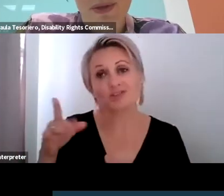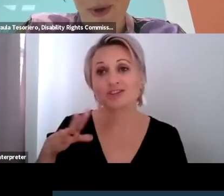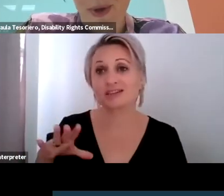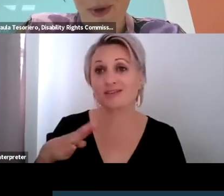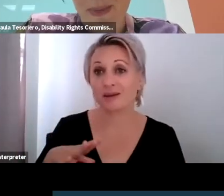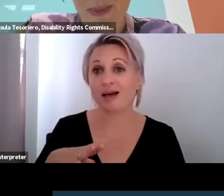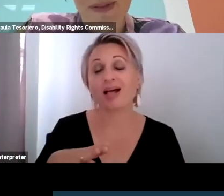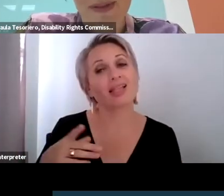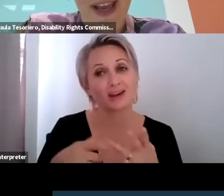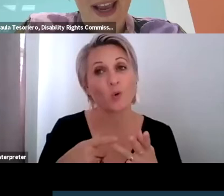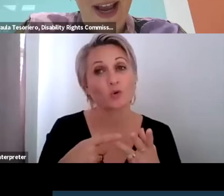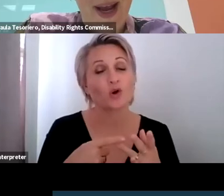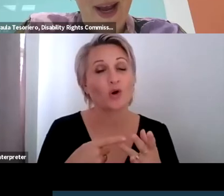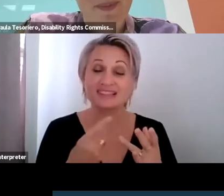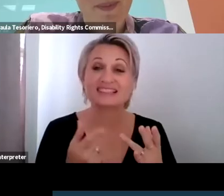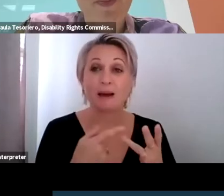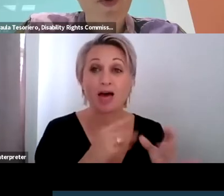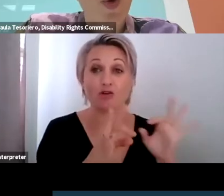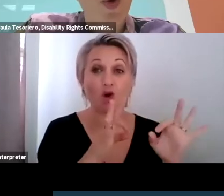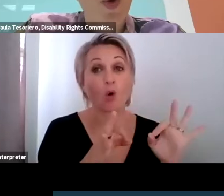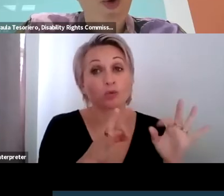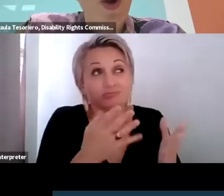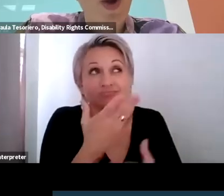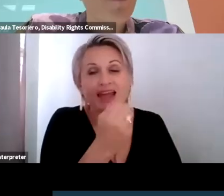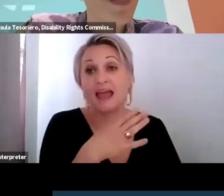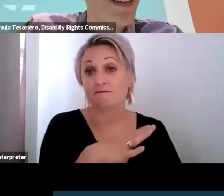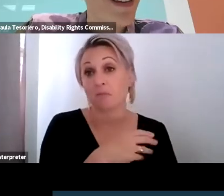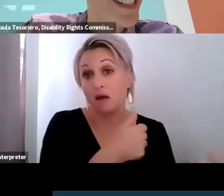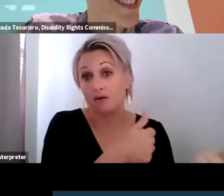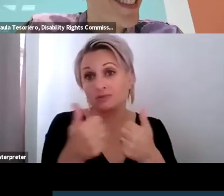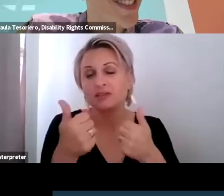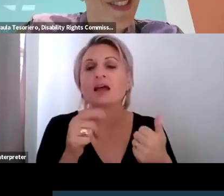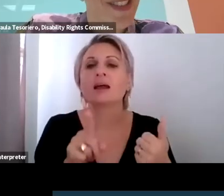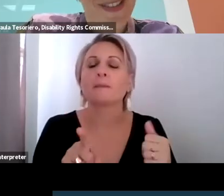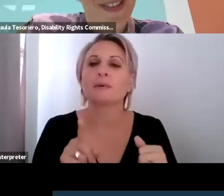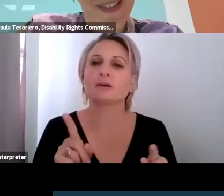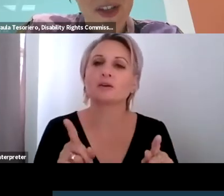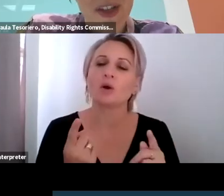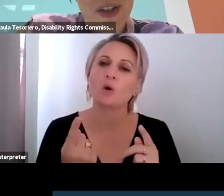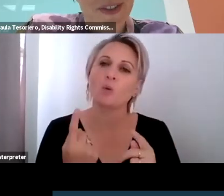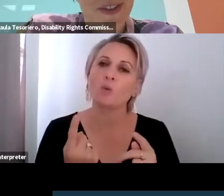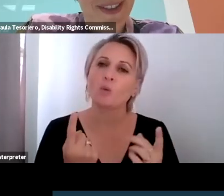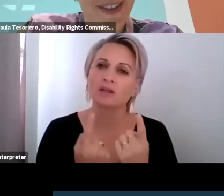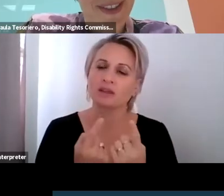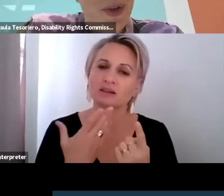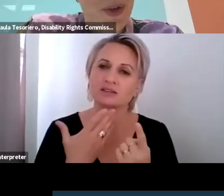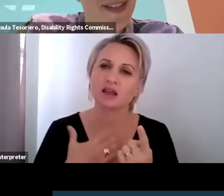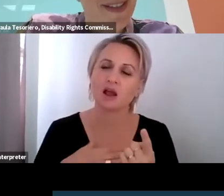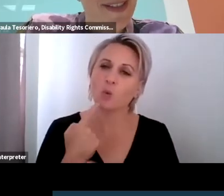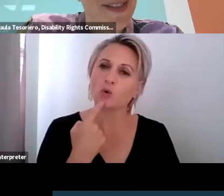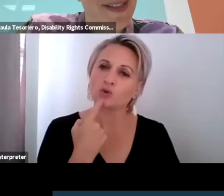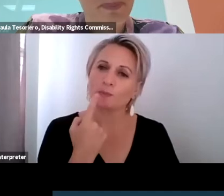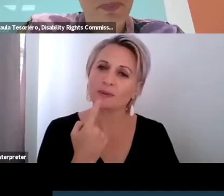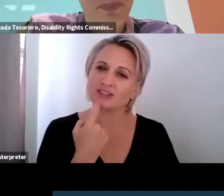held by females. But I think, you know, one of the things I'd really like to touch on, Kirsten,